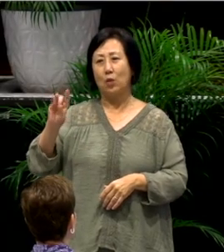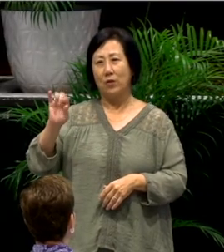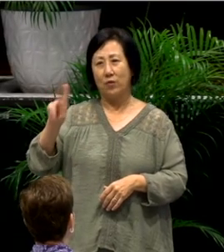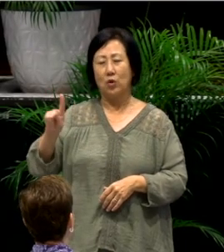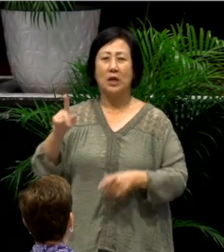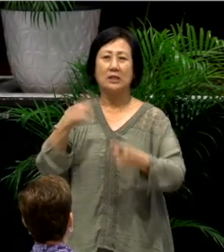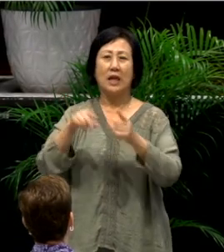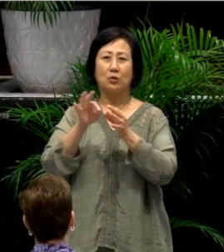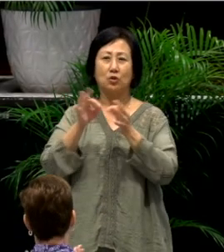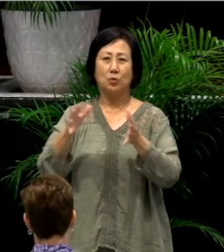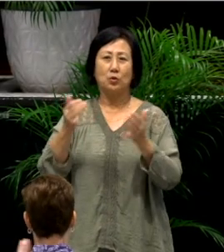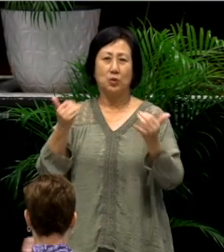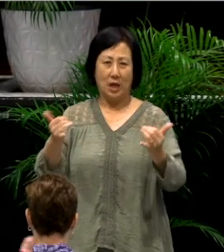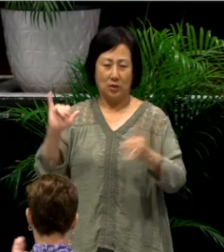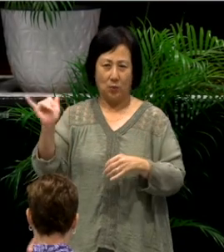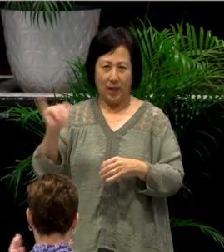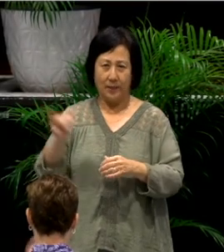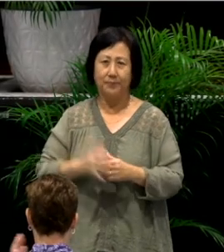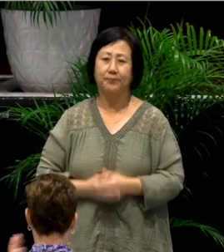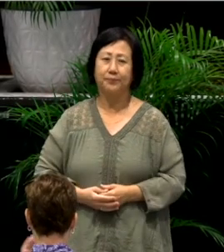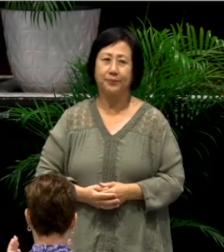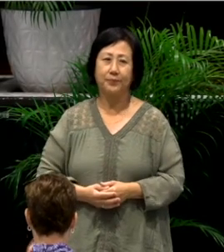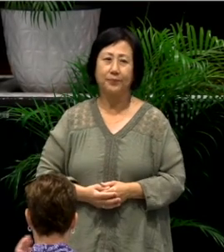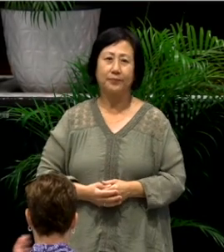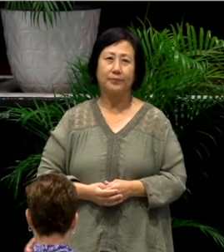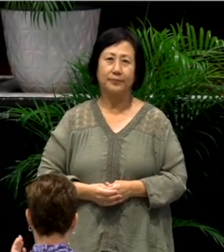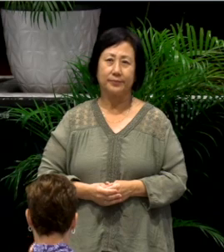interpreters, with us today as well. Mahalo.